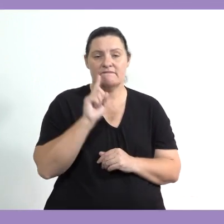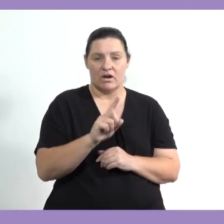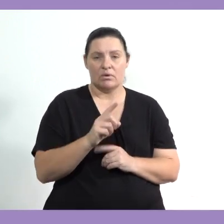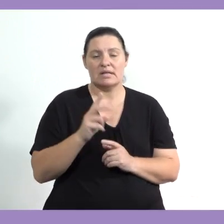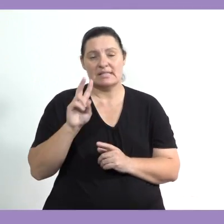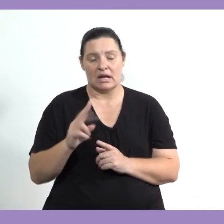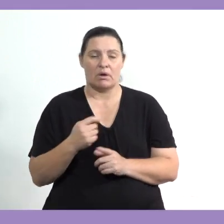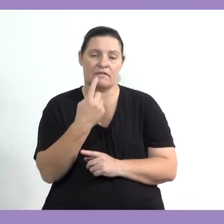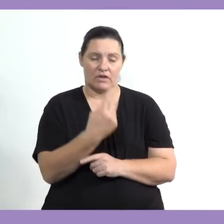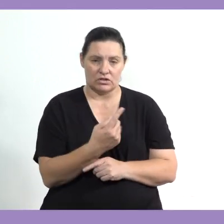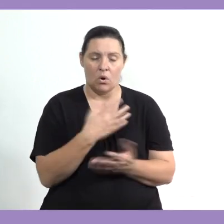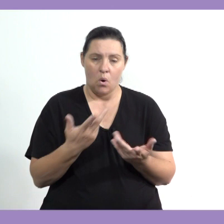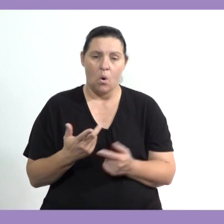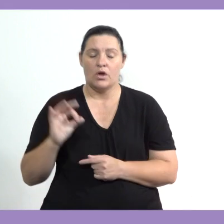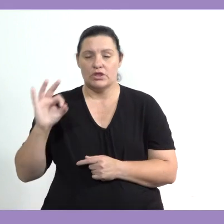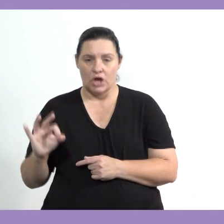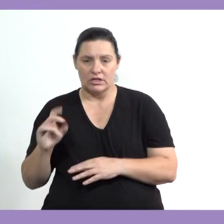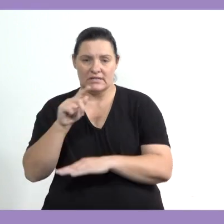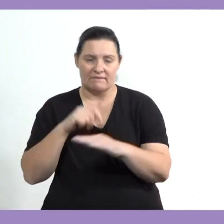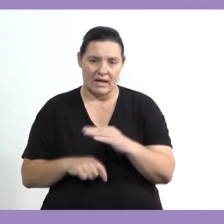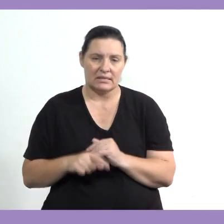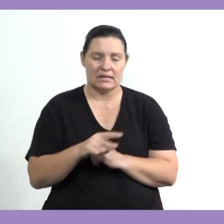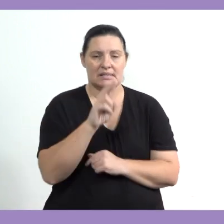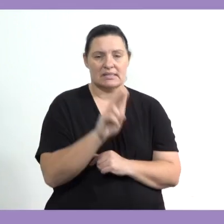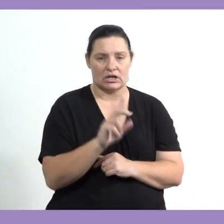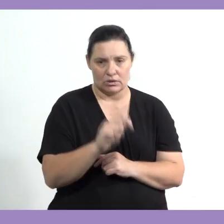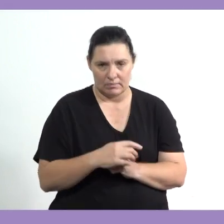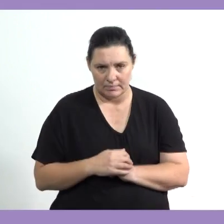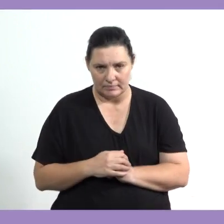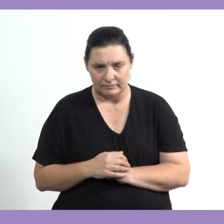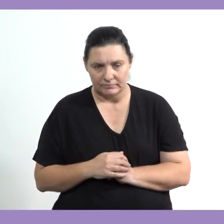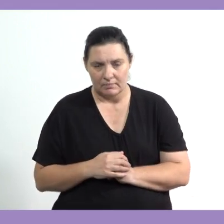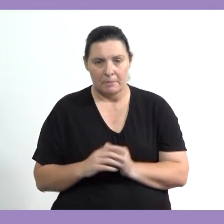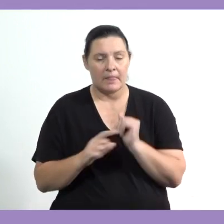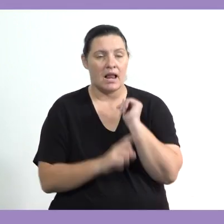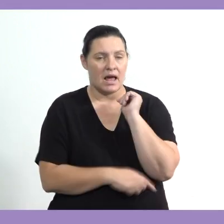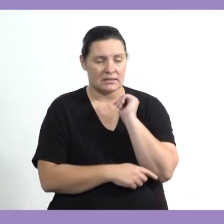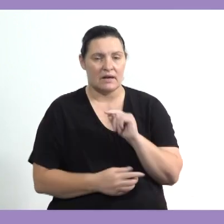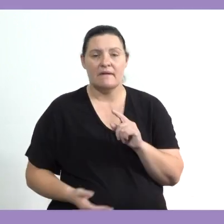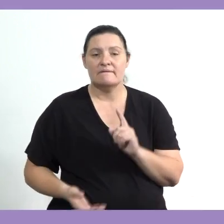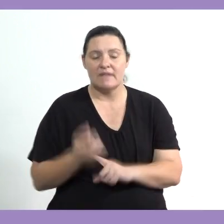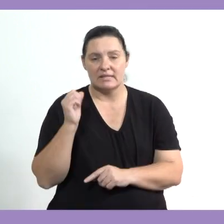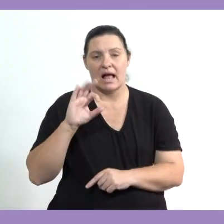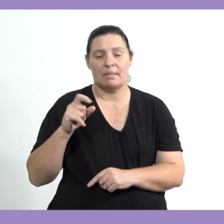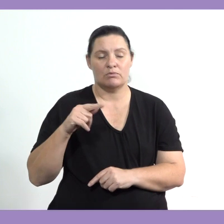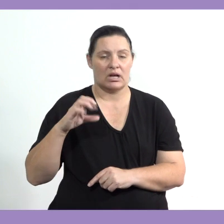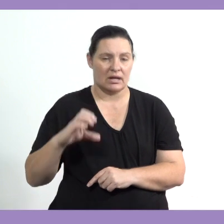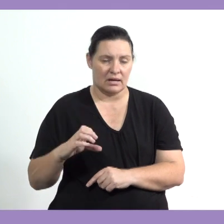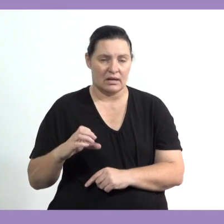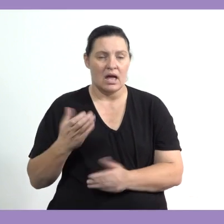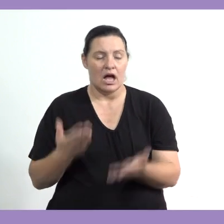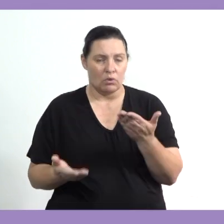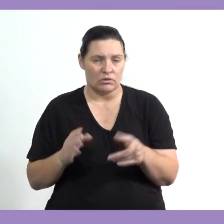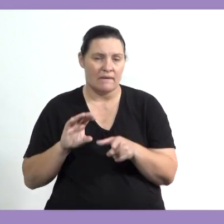first term or dividing the third term by the second term. And lastly, find the algebraic